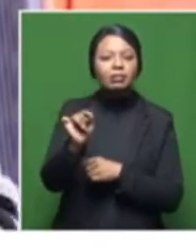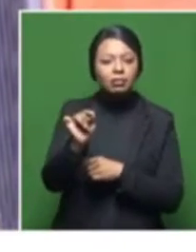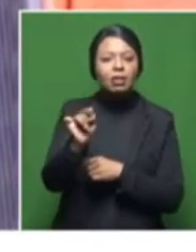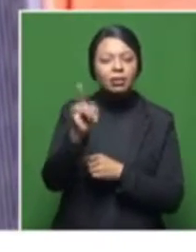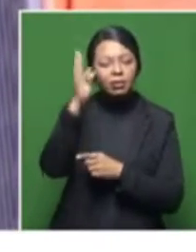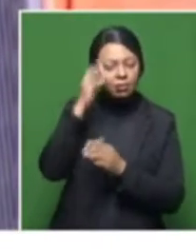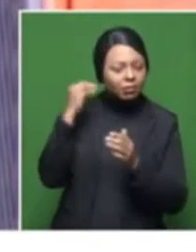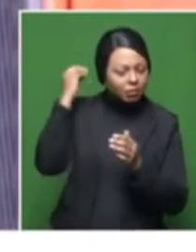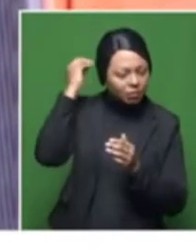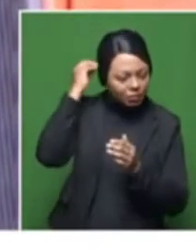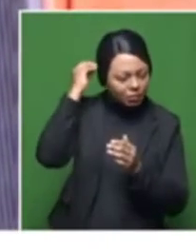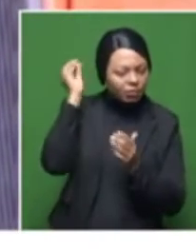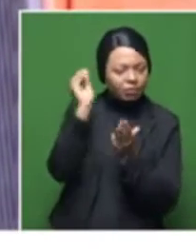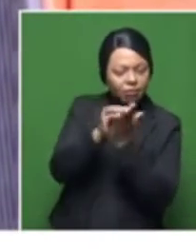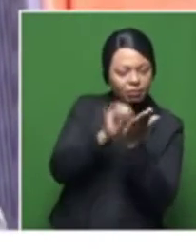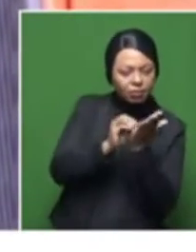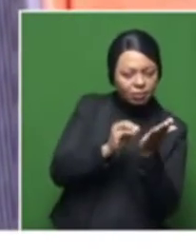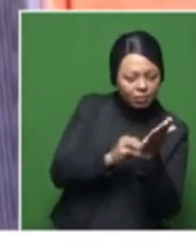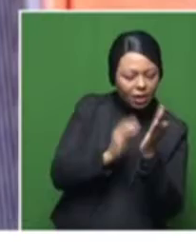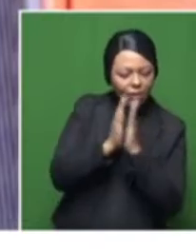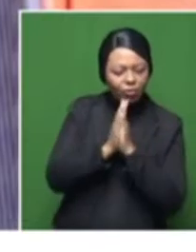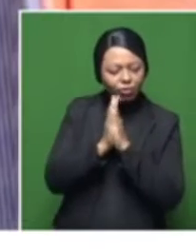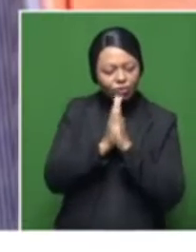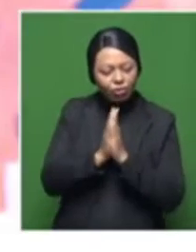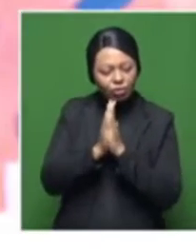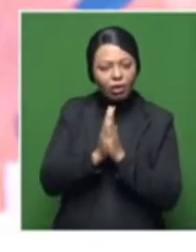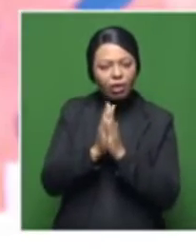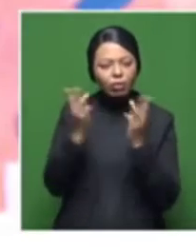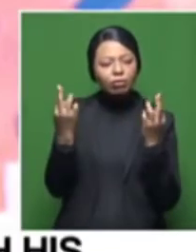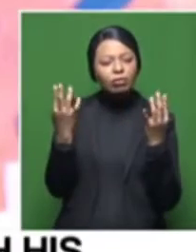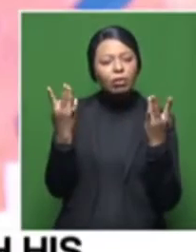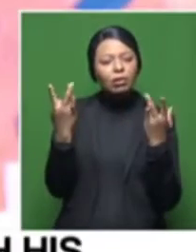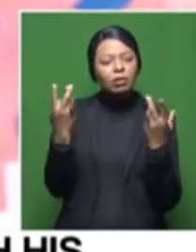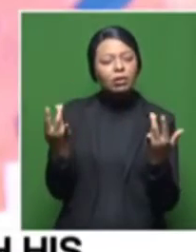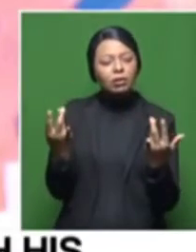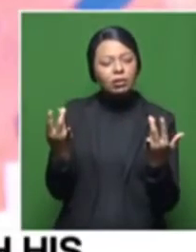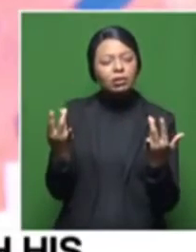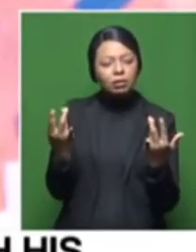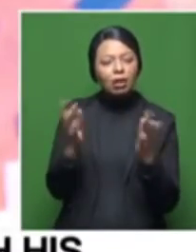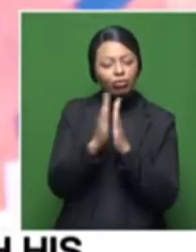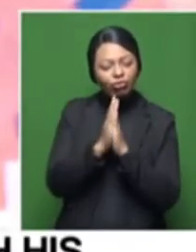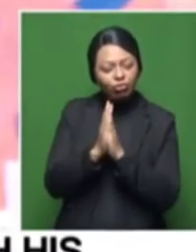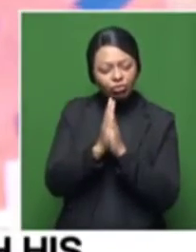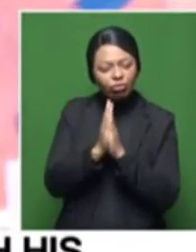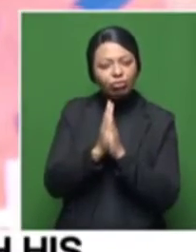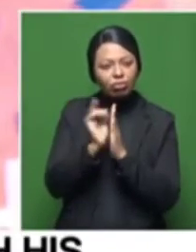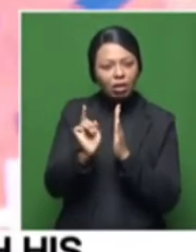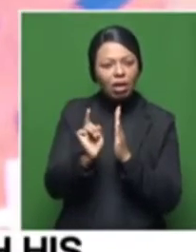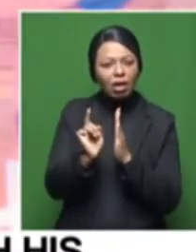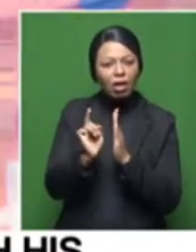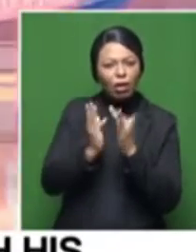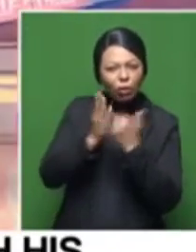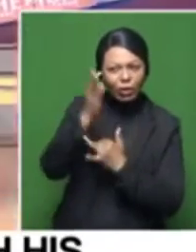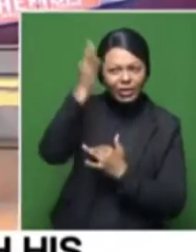then I meditate and I pray on it. And then Wait, you see the melody and the lyrics just comes in through a dream? Yeah,